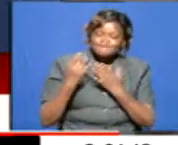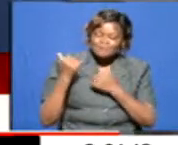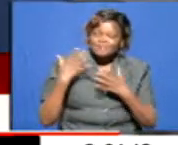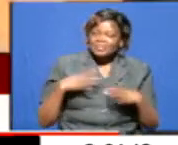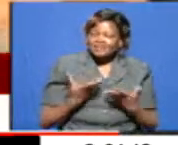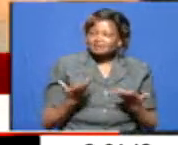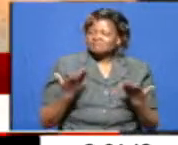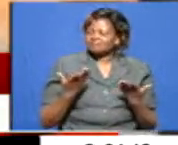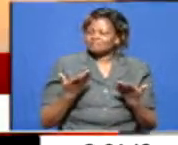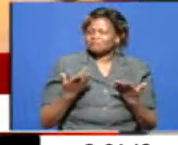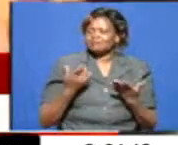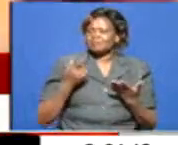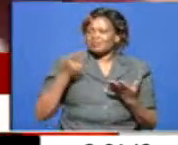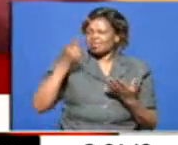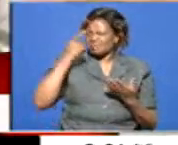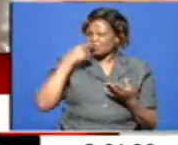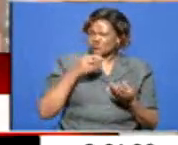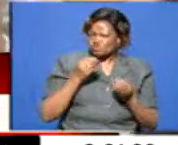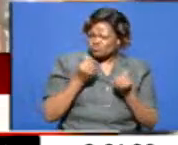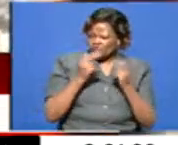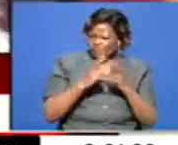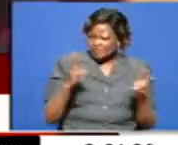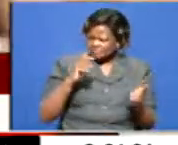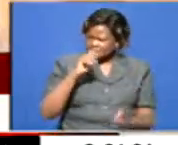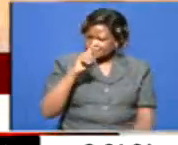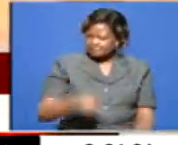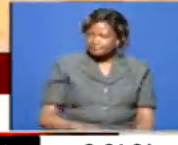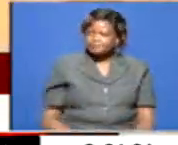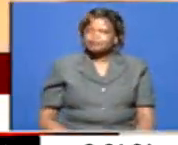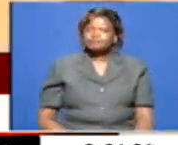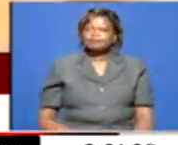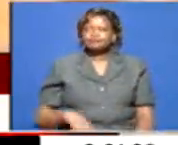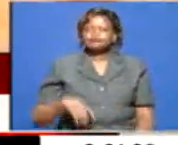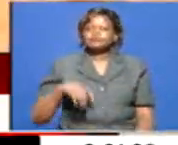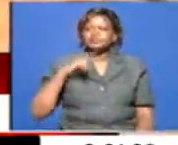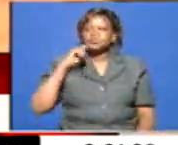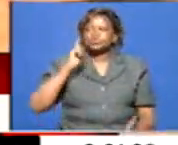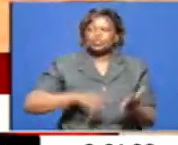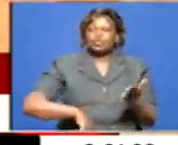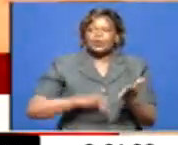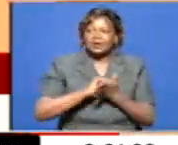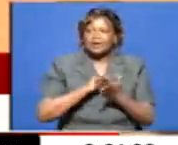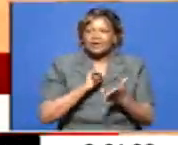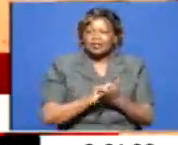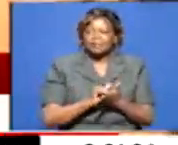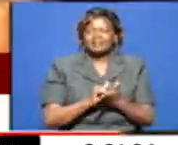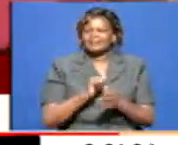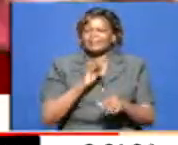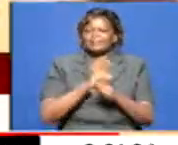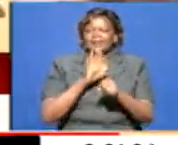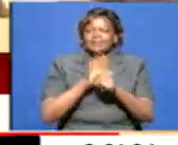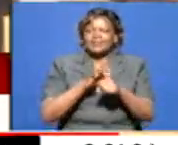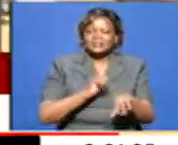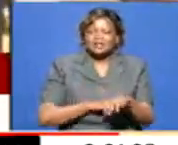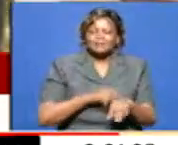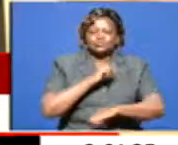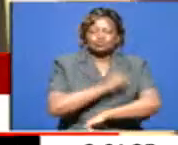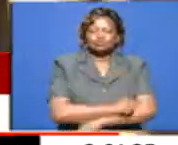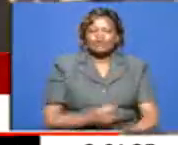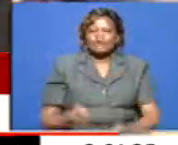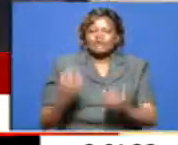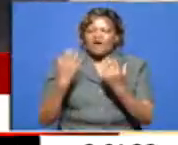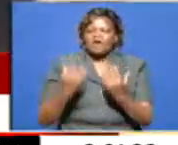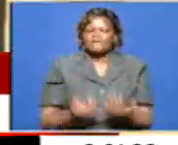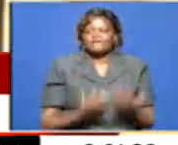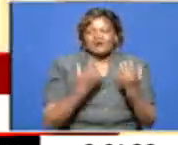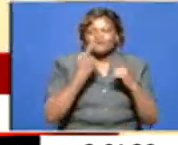thinking of decorum? Speaking in Machako School, Magoha dismissed claims that the frequent burning of schools is attributed